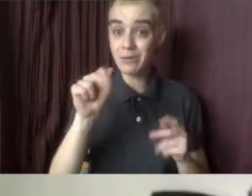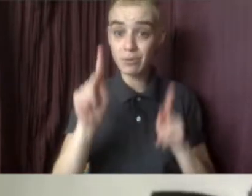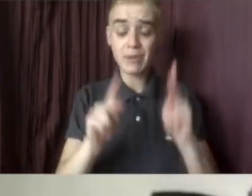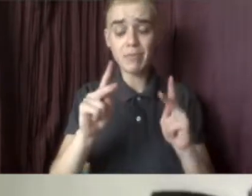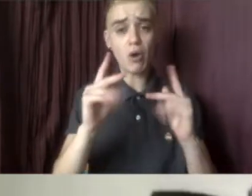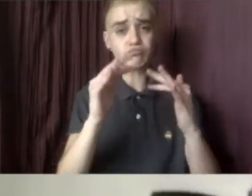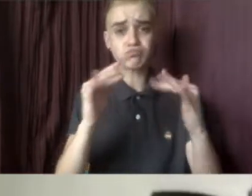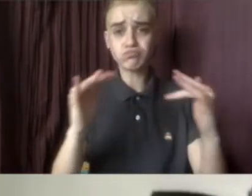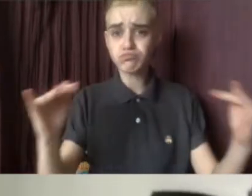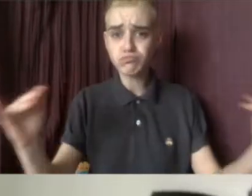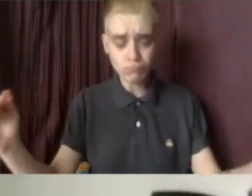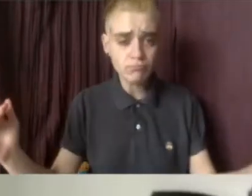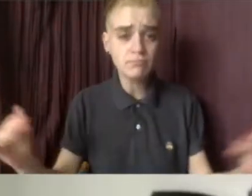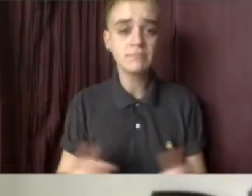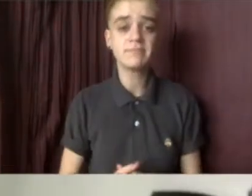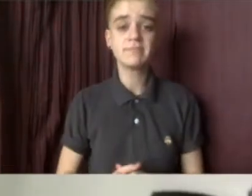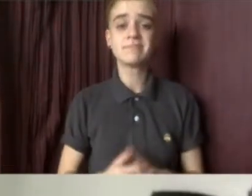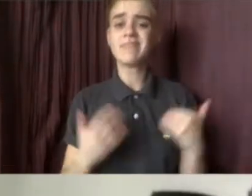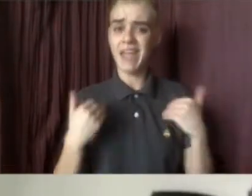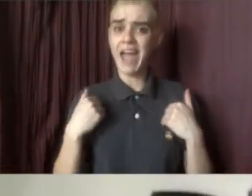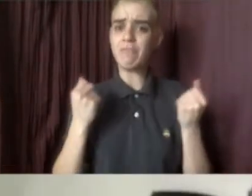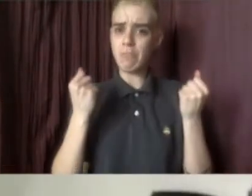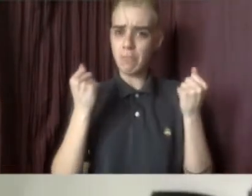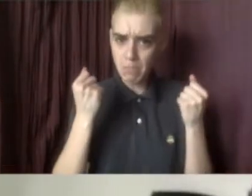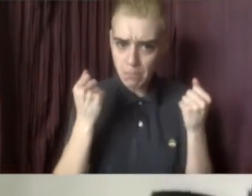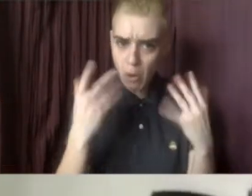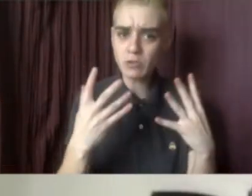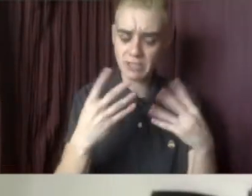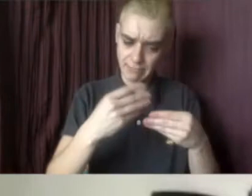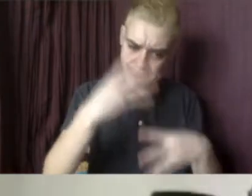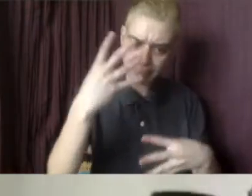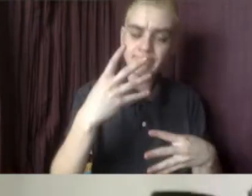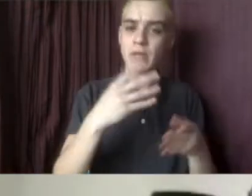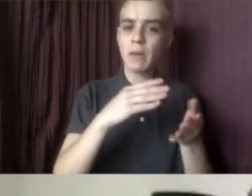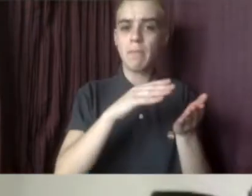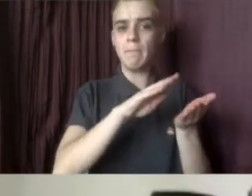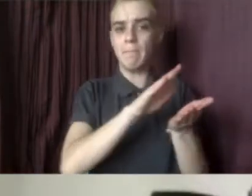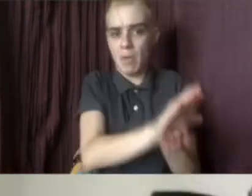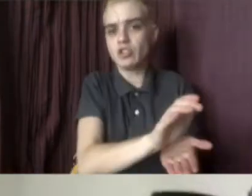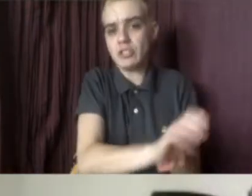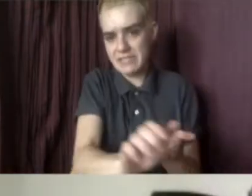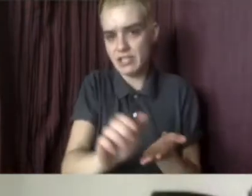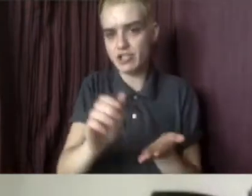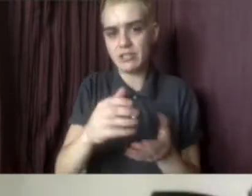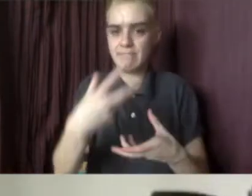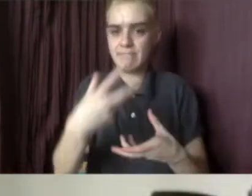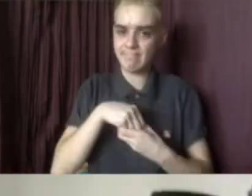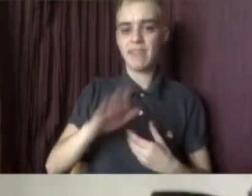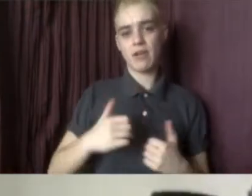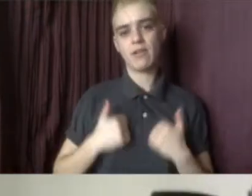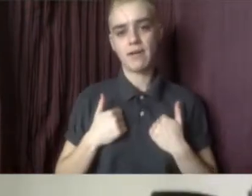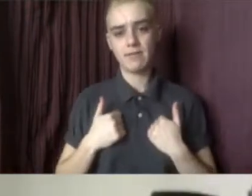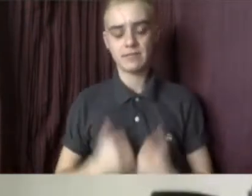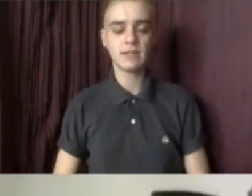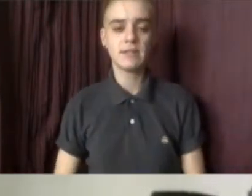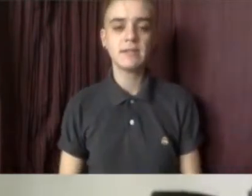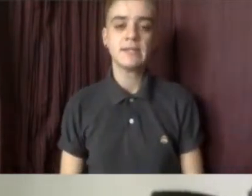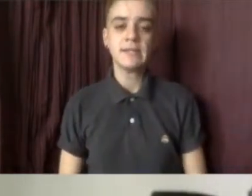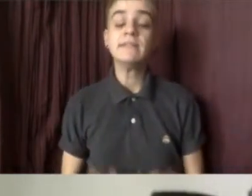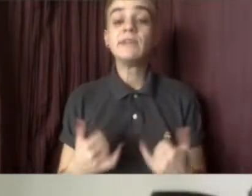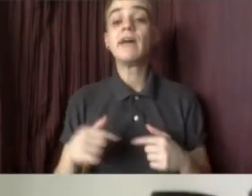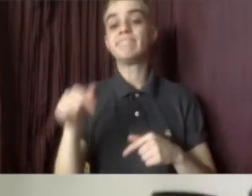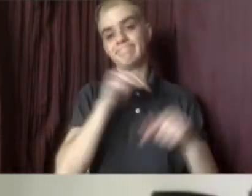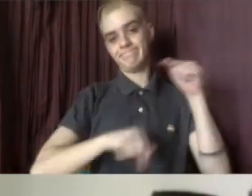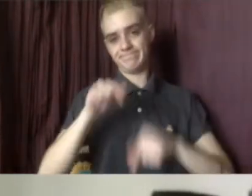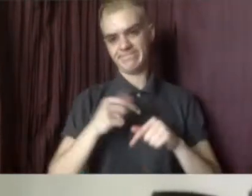did not include disabled people. People with disabilities did not get the civil right to vote in this country